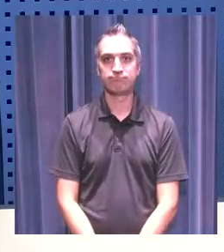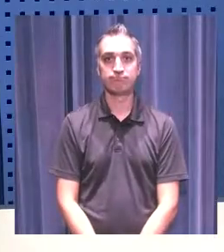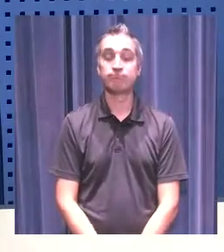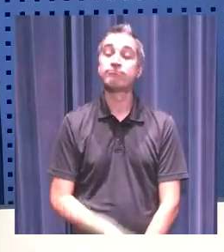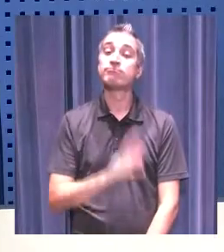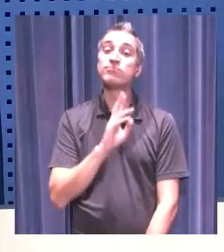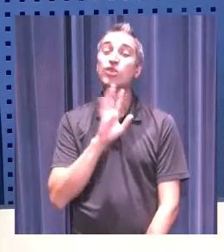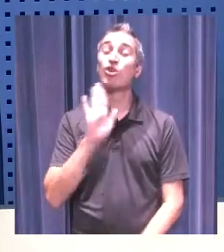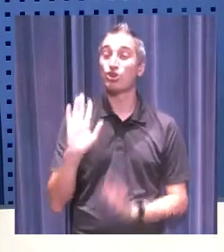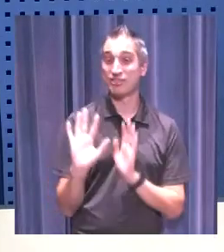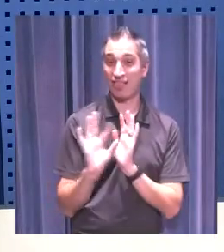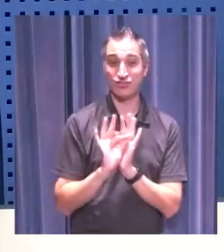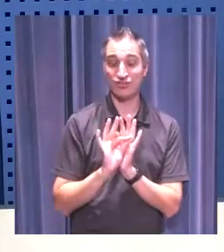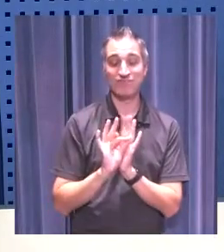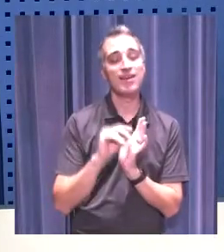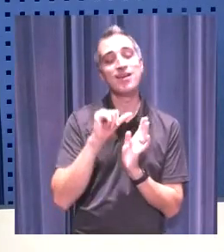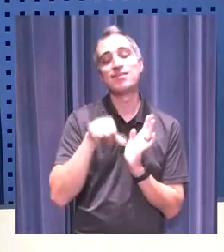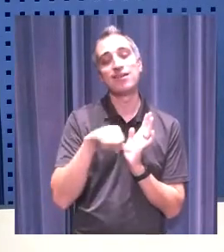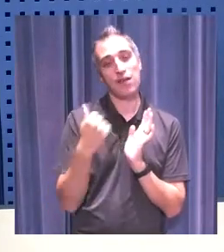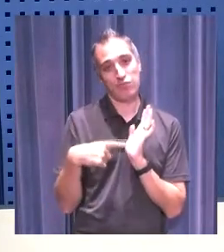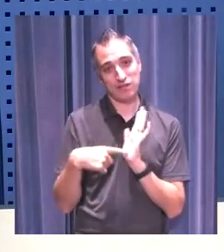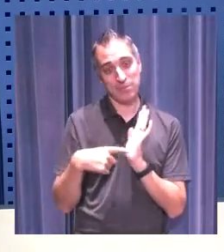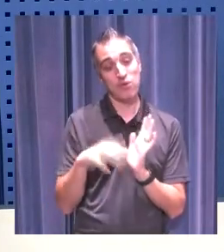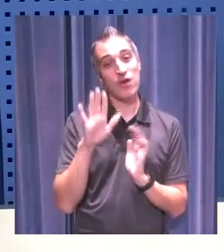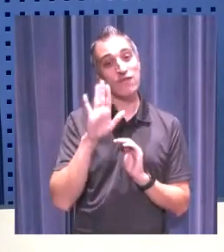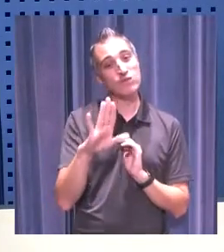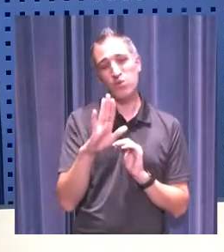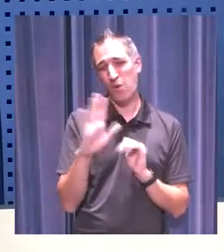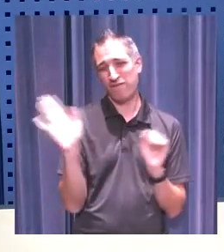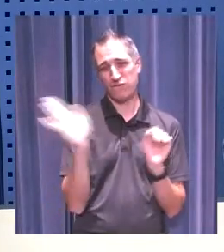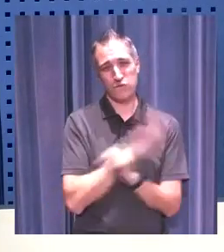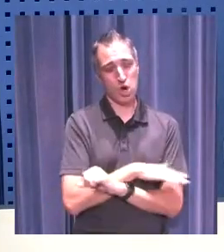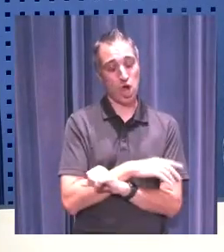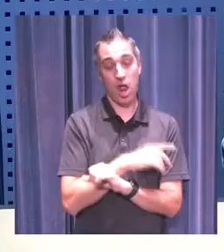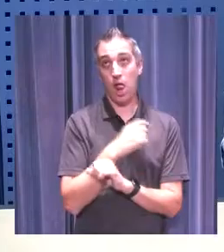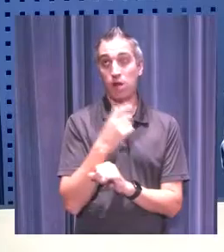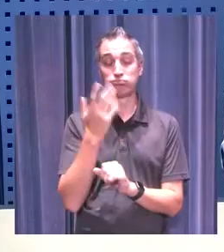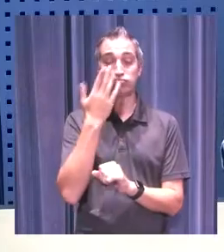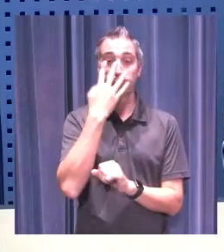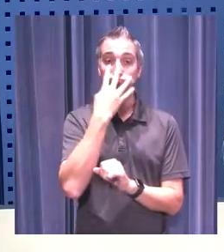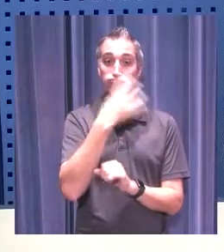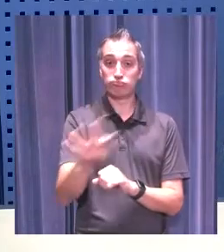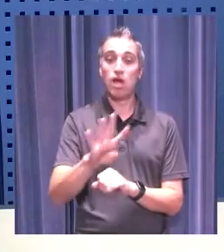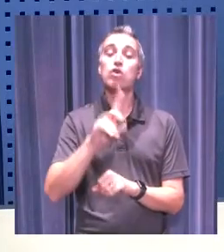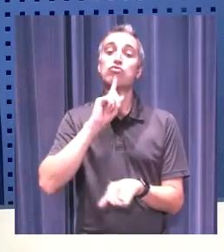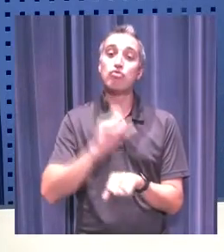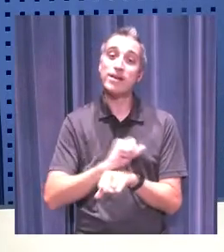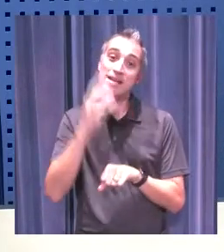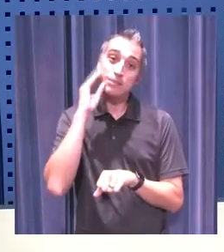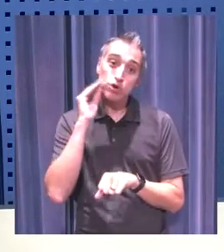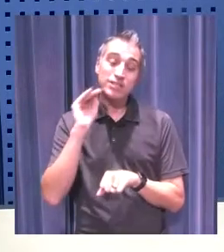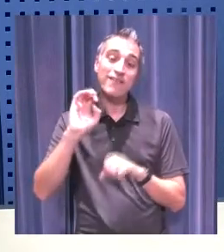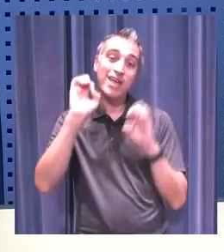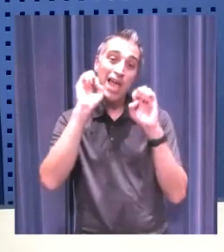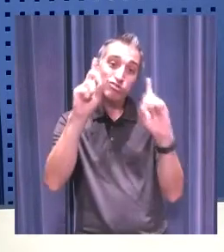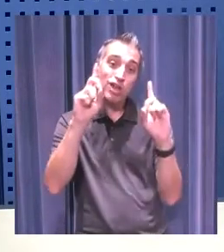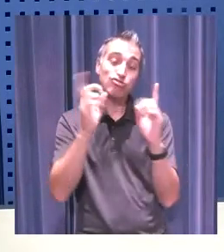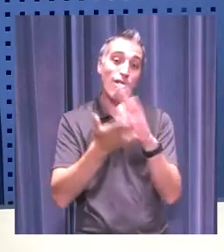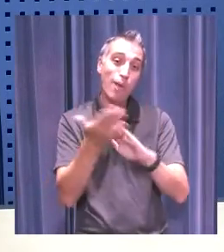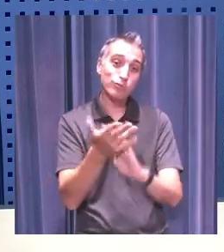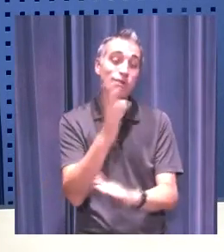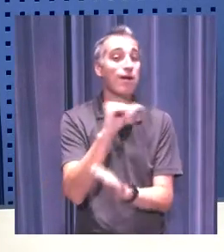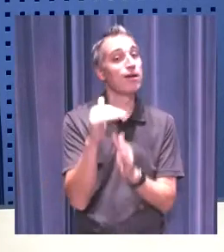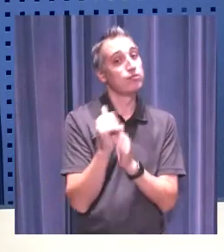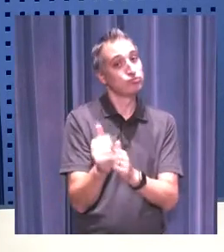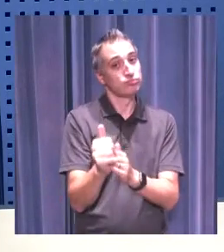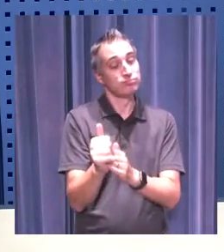Her selection is another example of your total disregard for actual experience in educational operations and